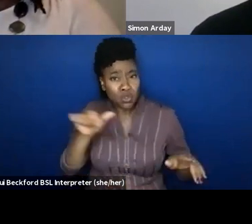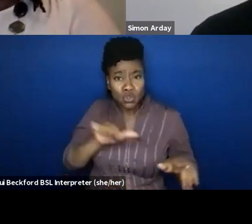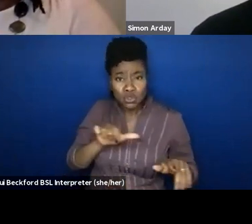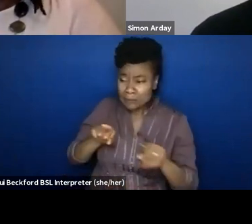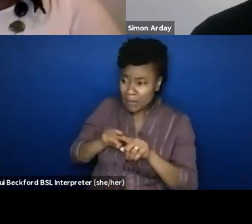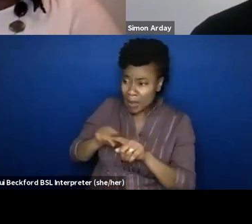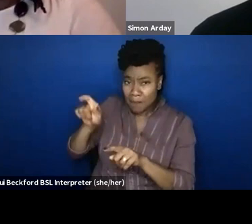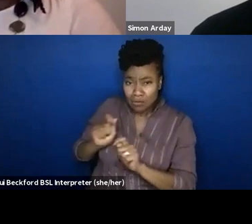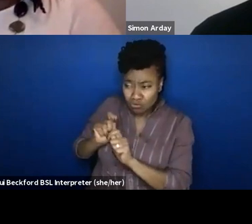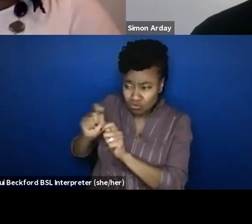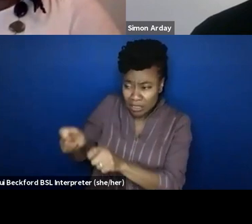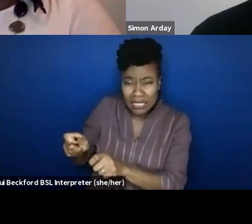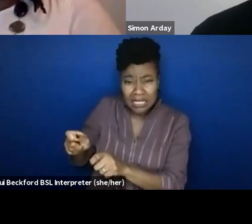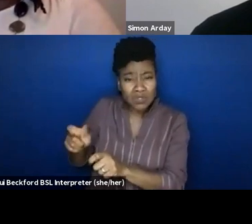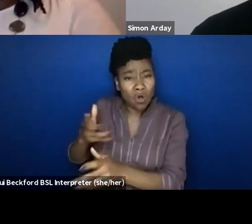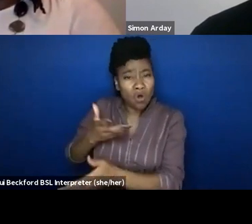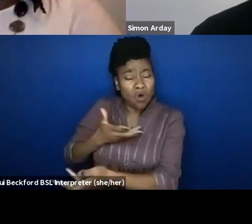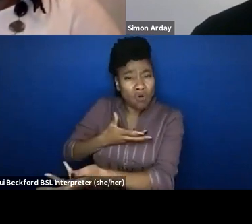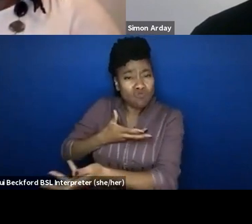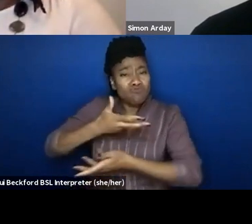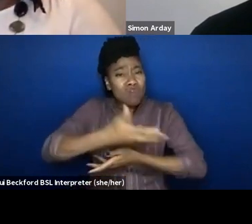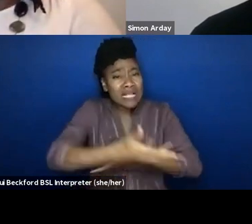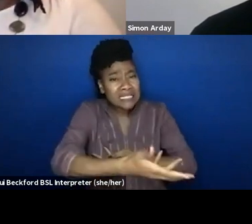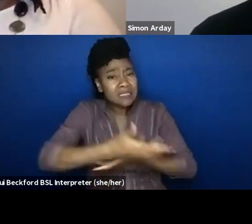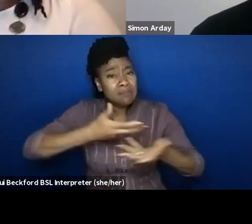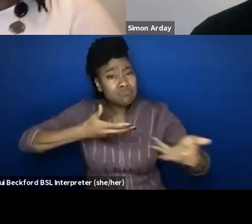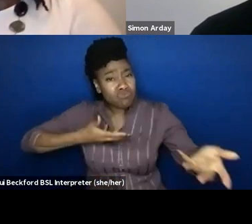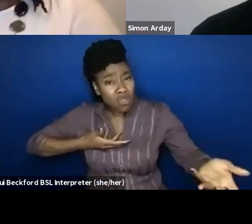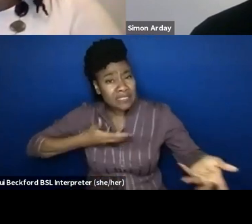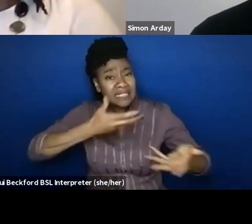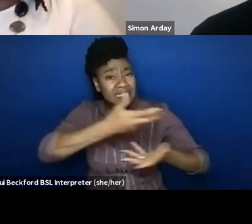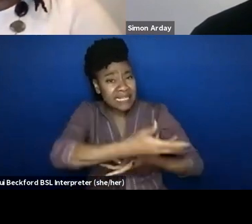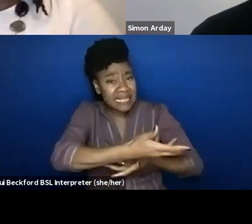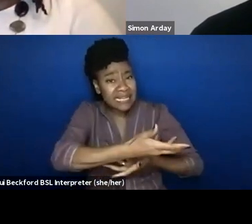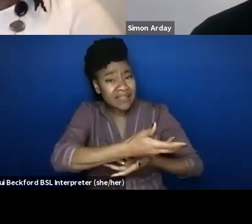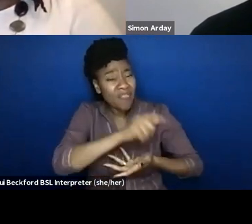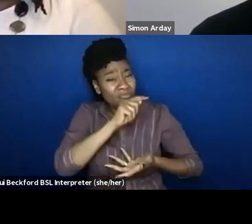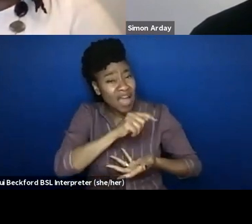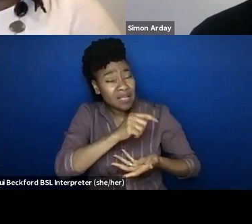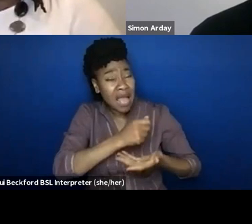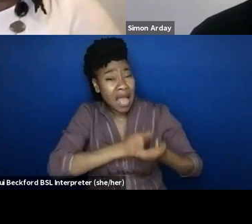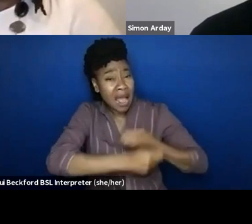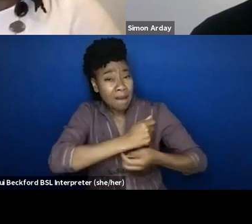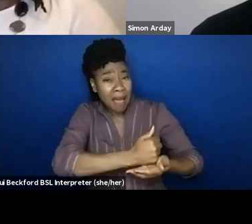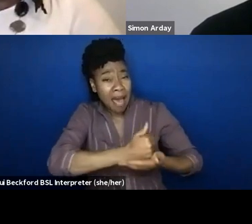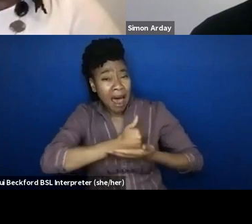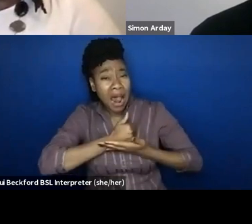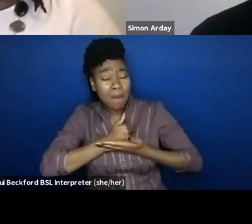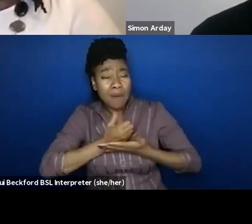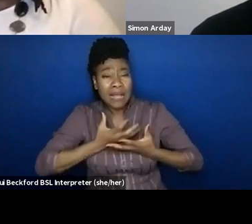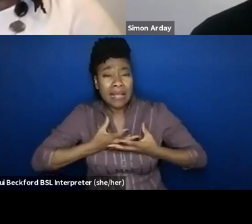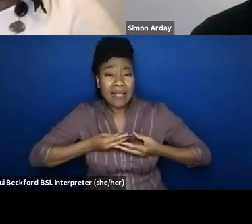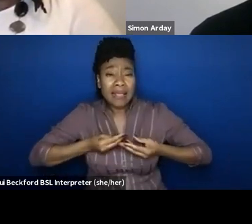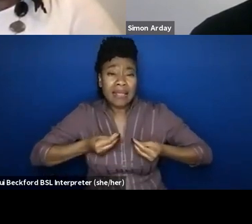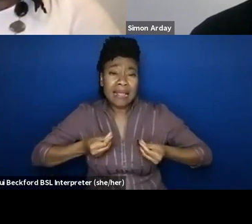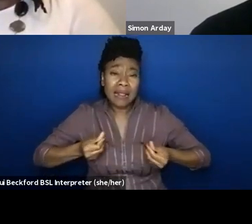I think, yeah, just having those qualities that David mentioned, compassion, care, you know, just like what he mentioned about having